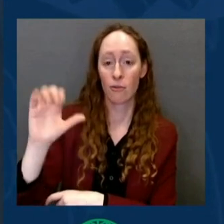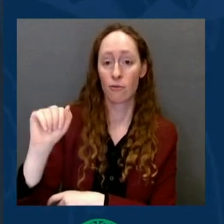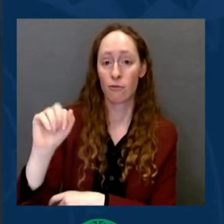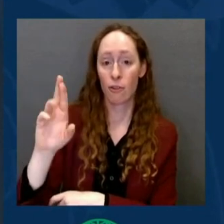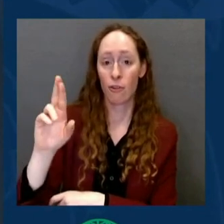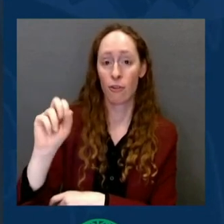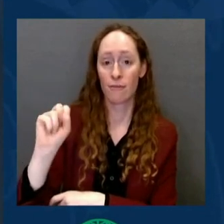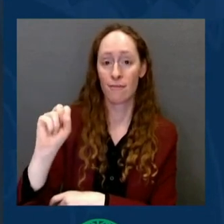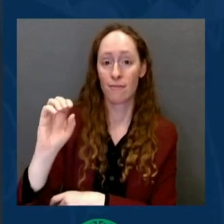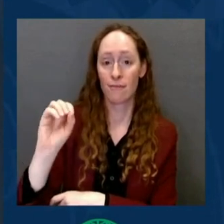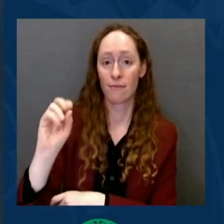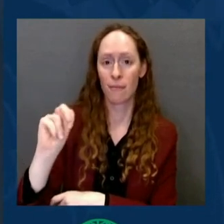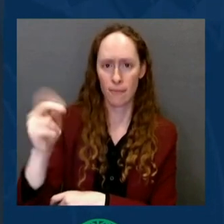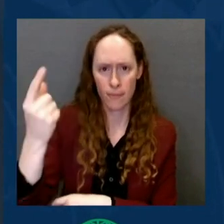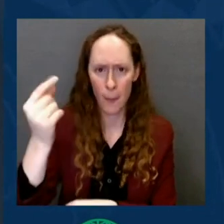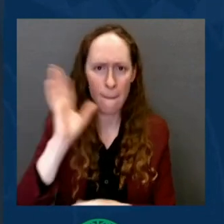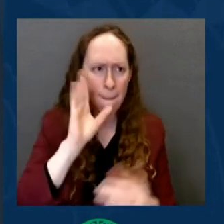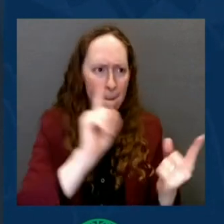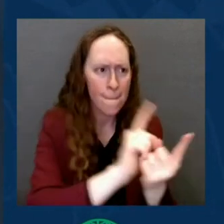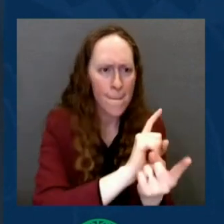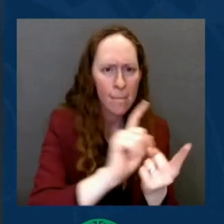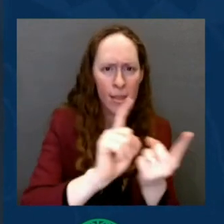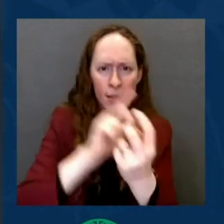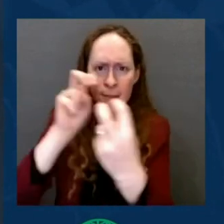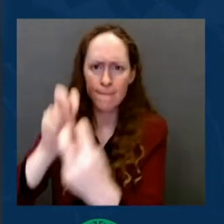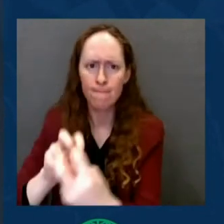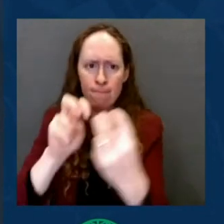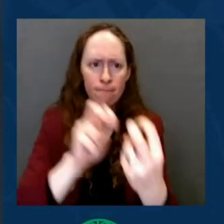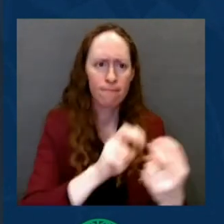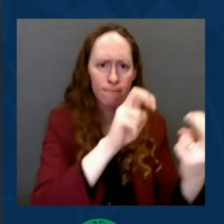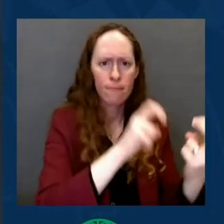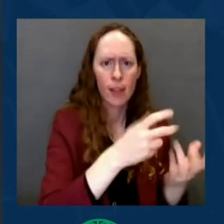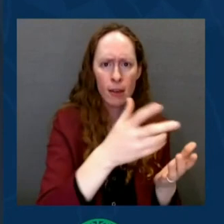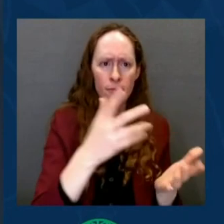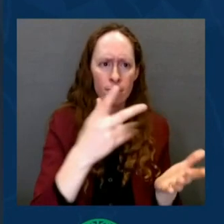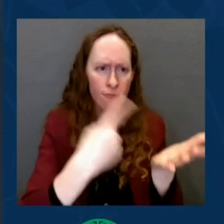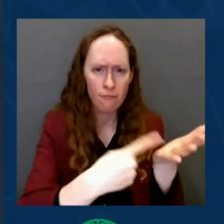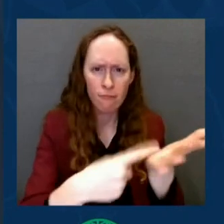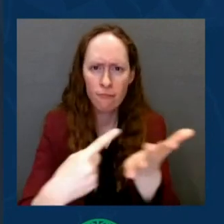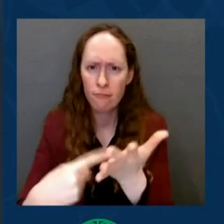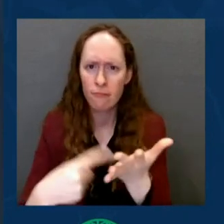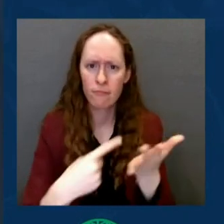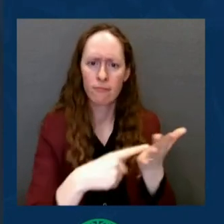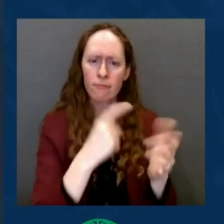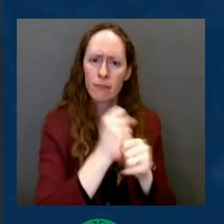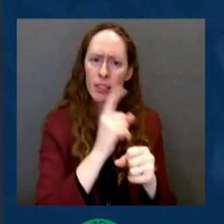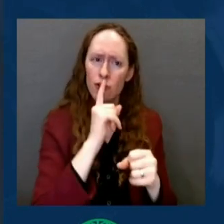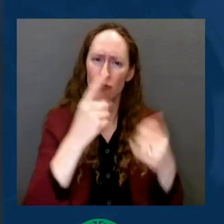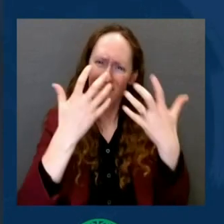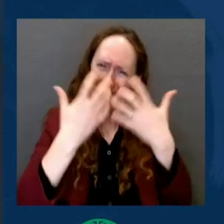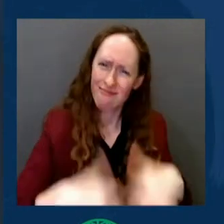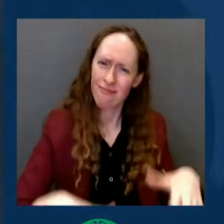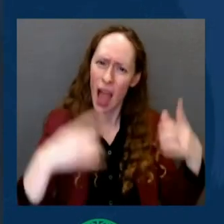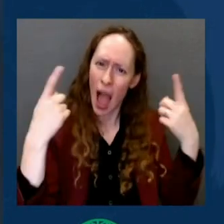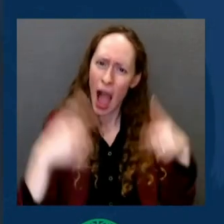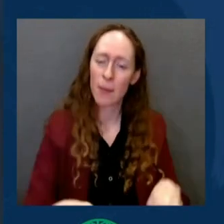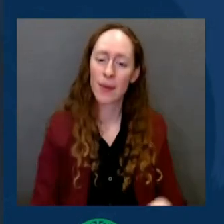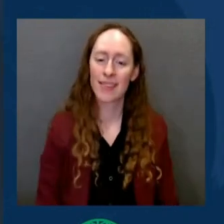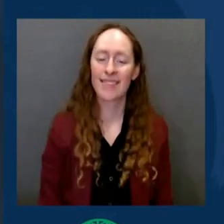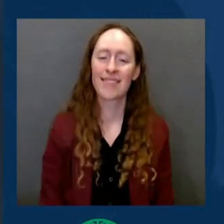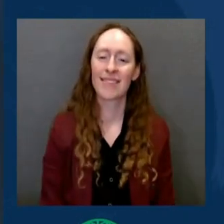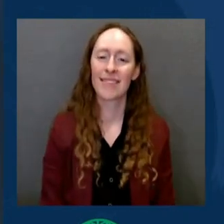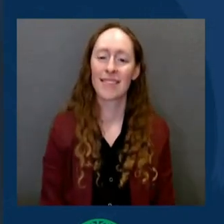you know that he's going to make sure we translate our commitments on paper into progress that people can see in their daily